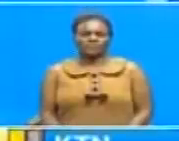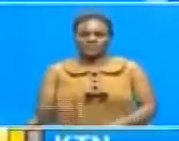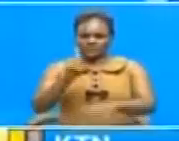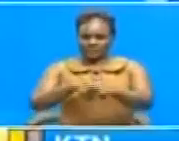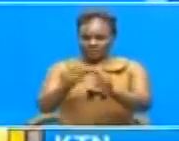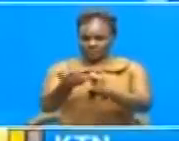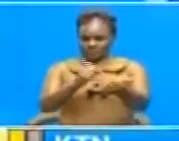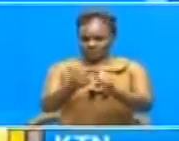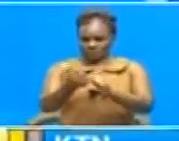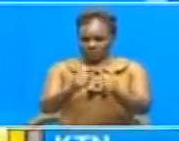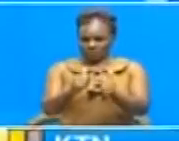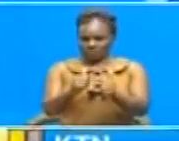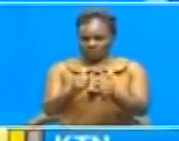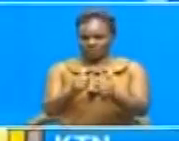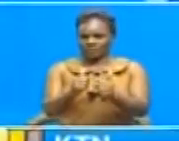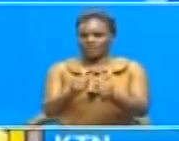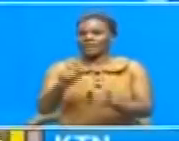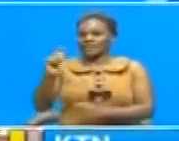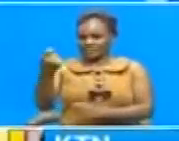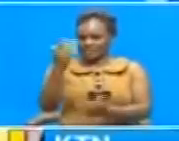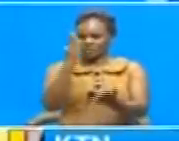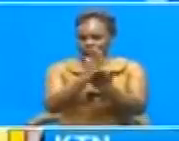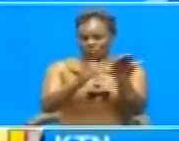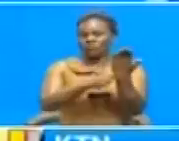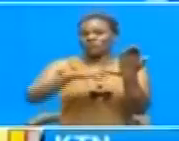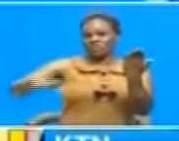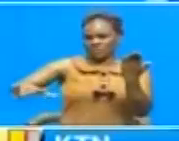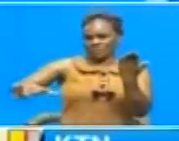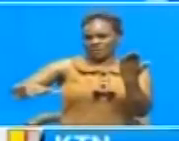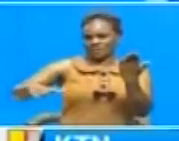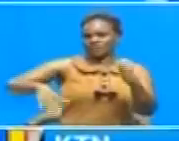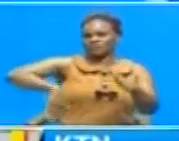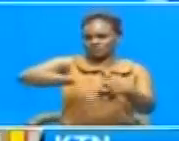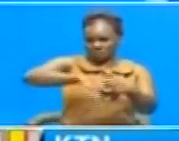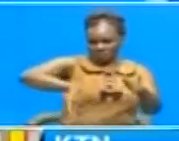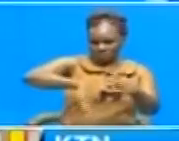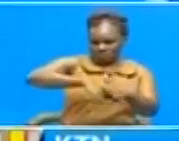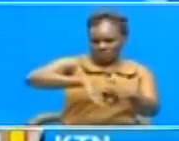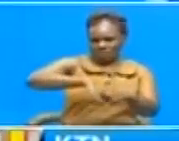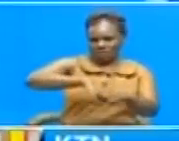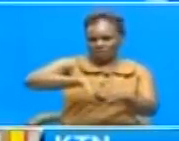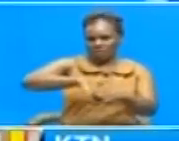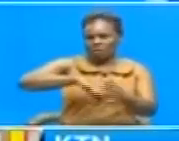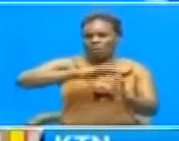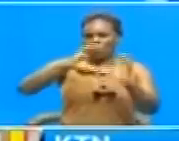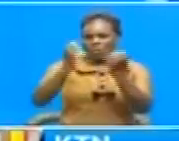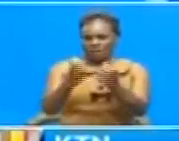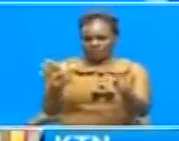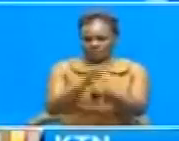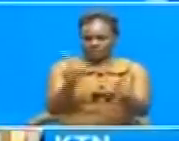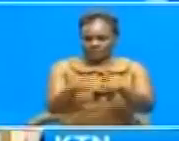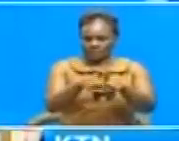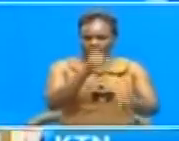Time for some sporting action now. Kenya may be famous for its football exports to different leagues all over the world, as well